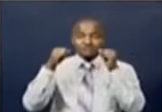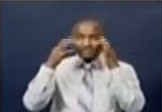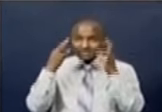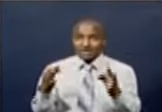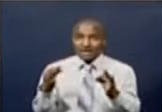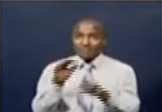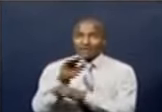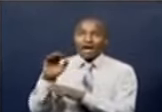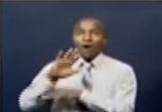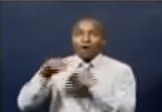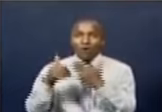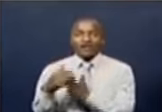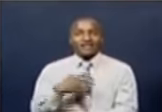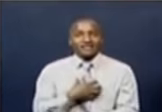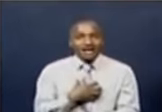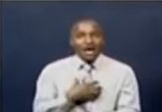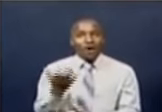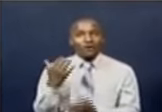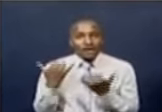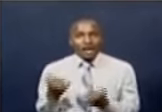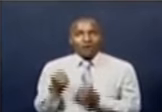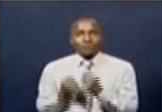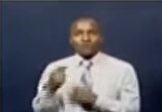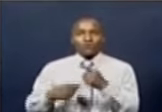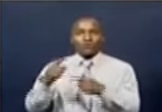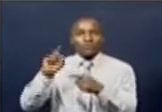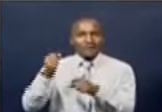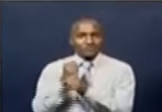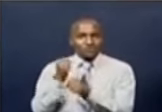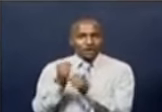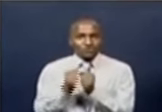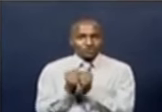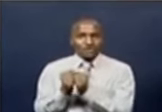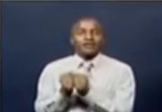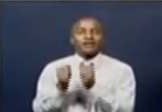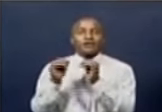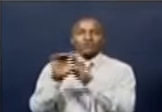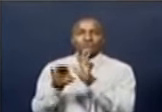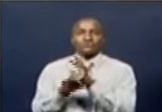either retired or active athletes, that we work together and we work for the new constitution.